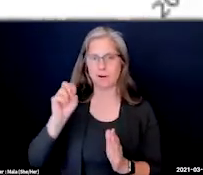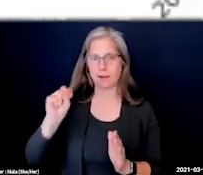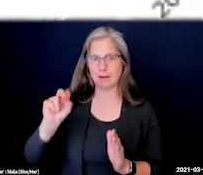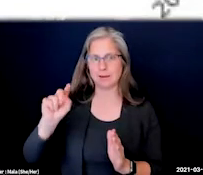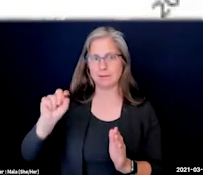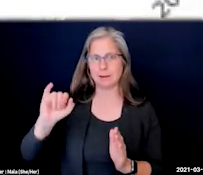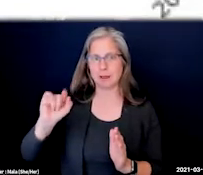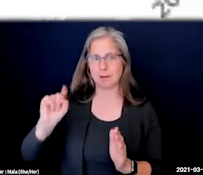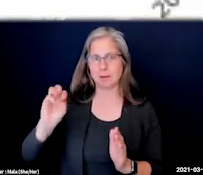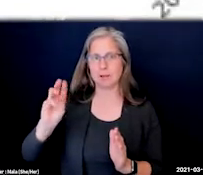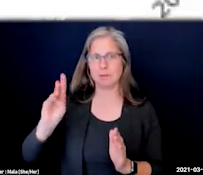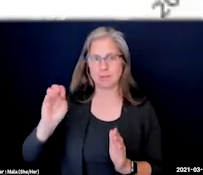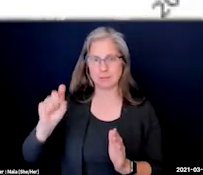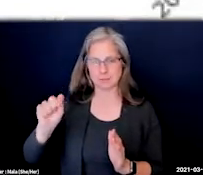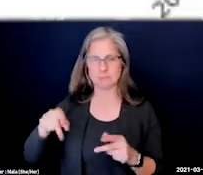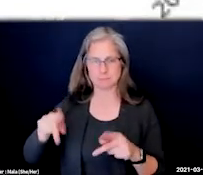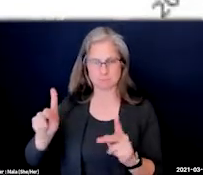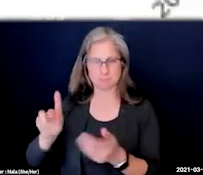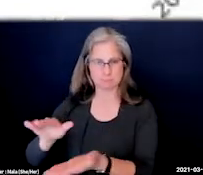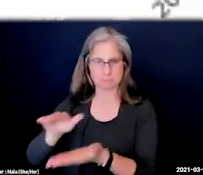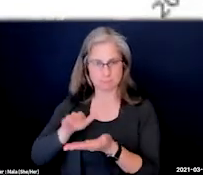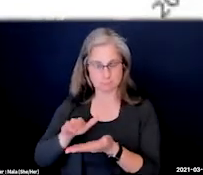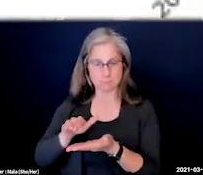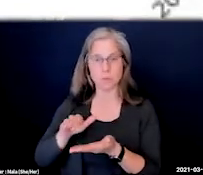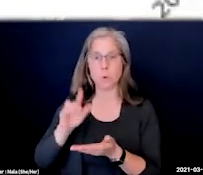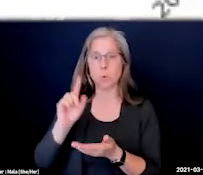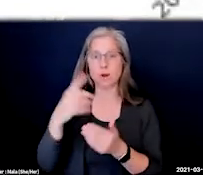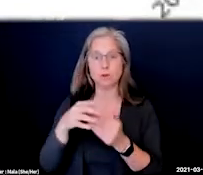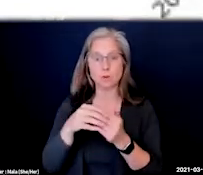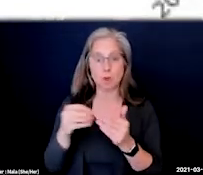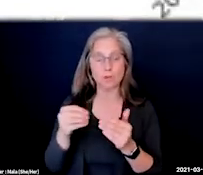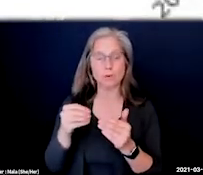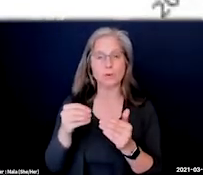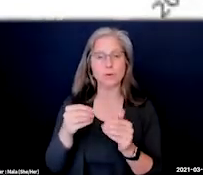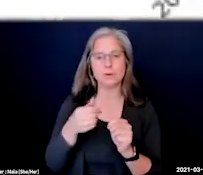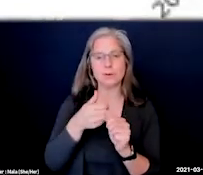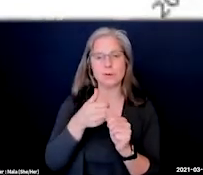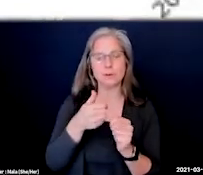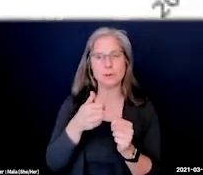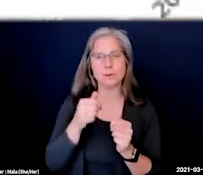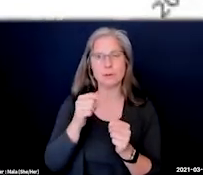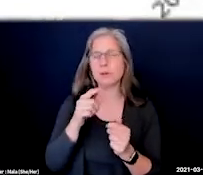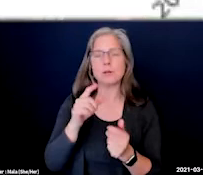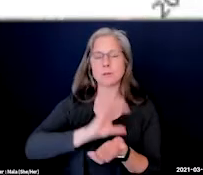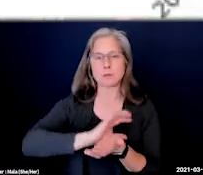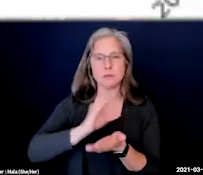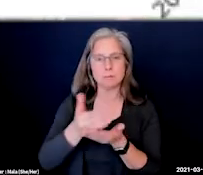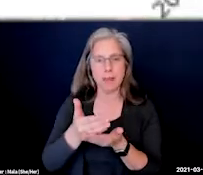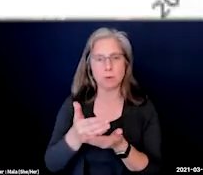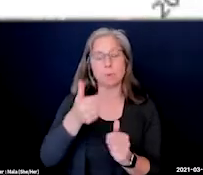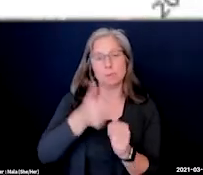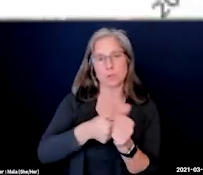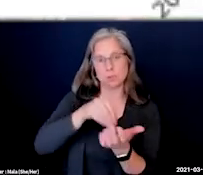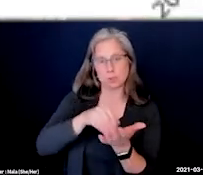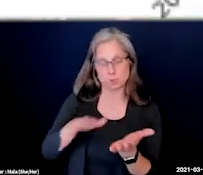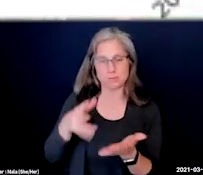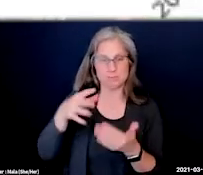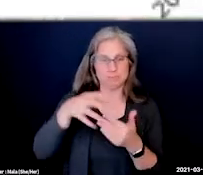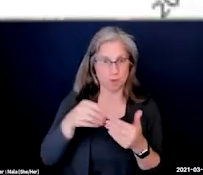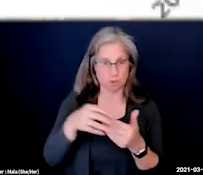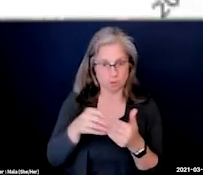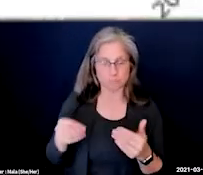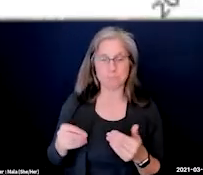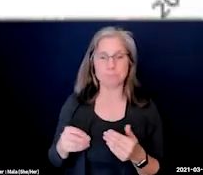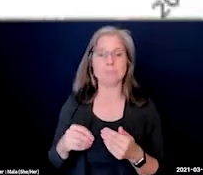a dollar amount per our enrollment, each student. And you can see the blue line is